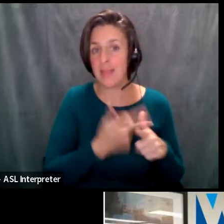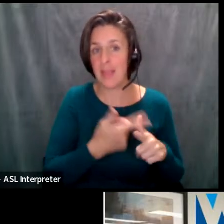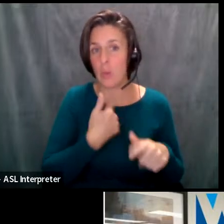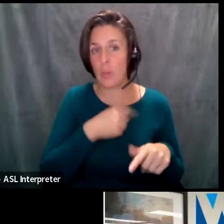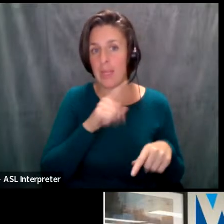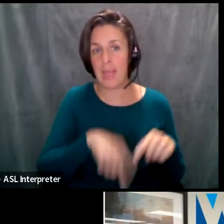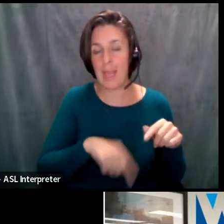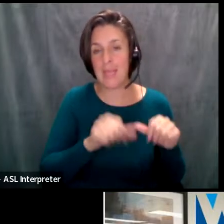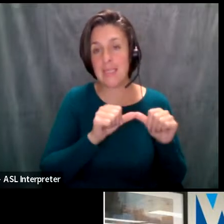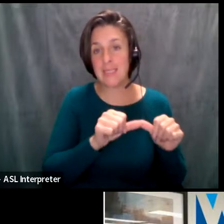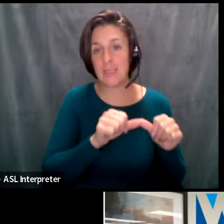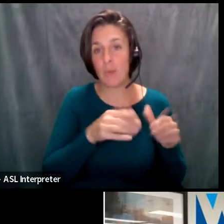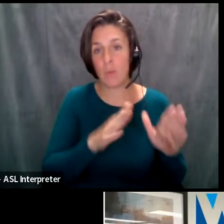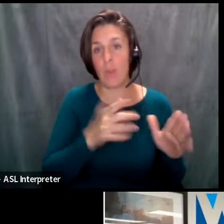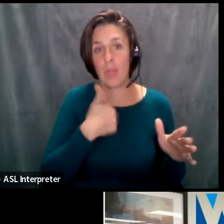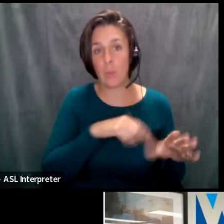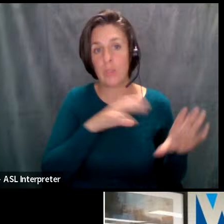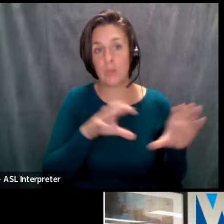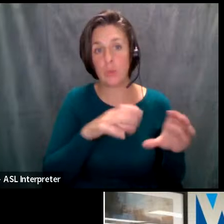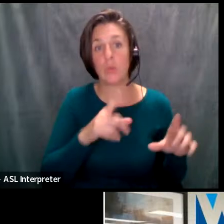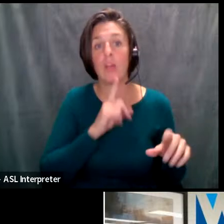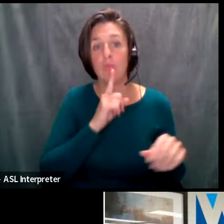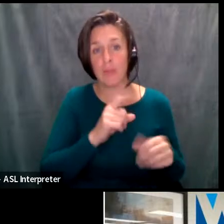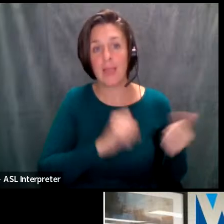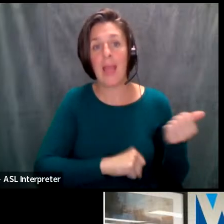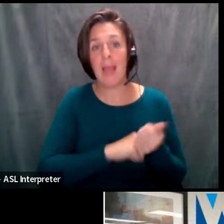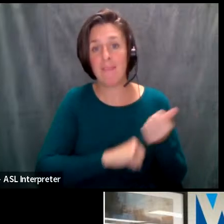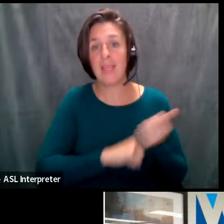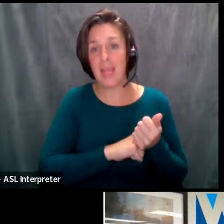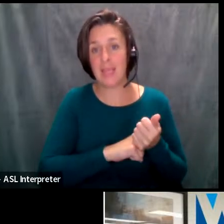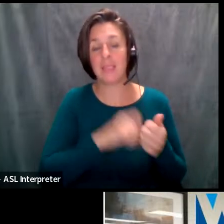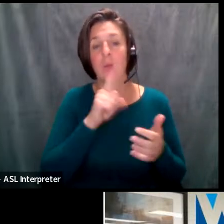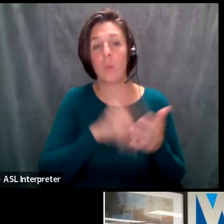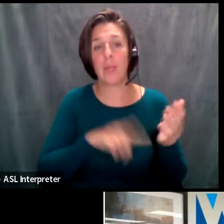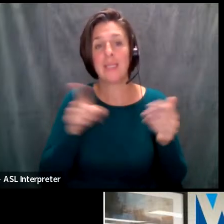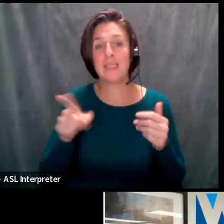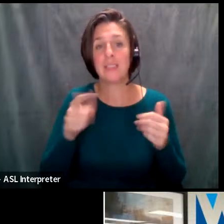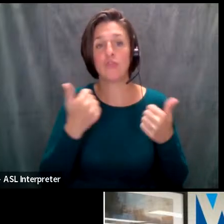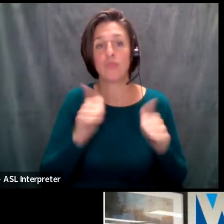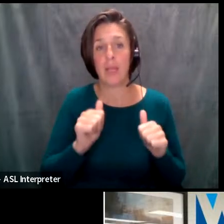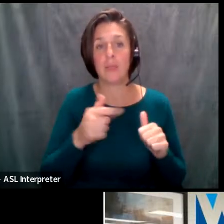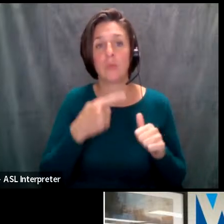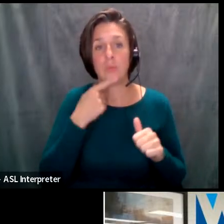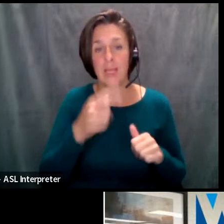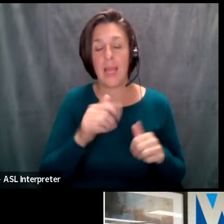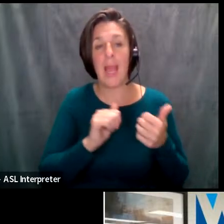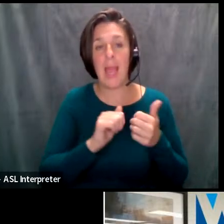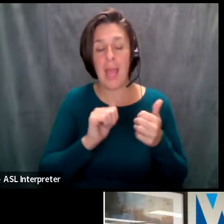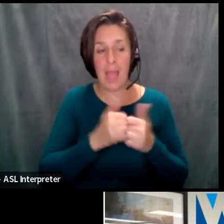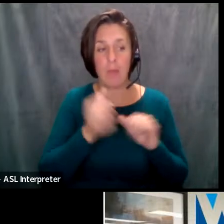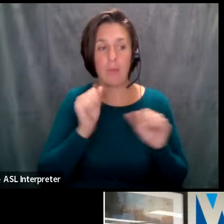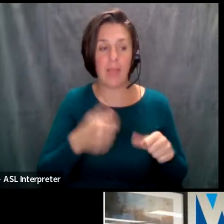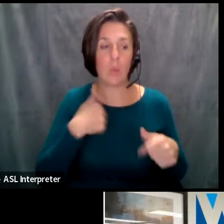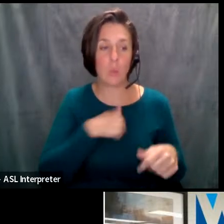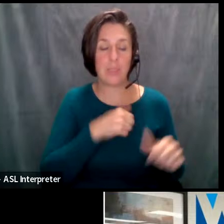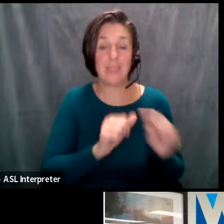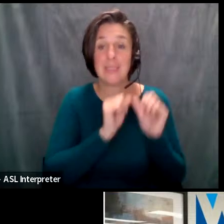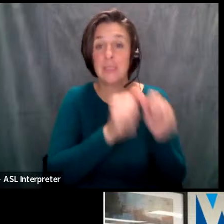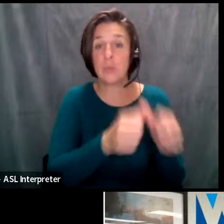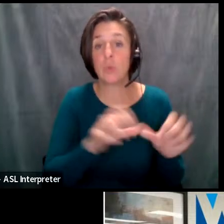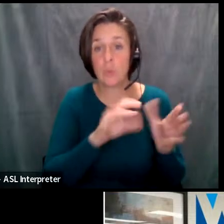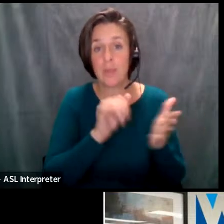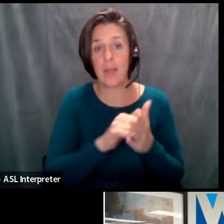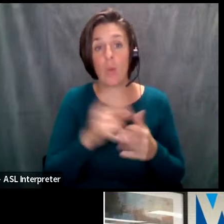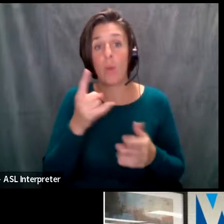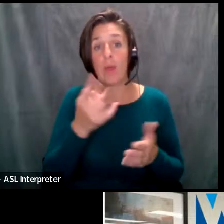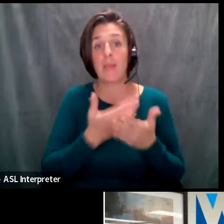And so I'm really going to advocate for what he's trying to say and how can we keep doing that. The one thing I